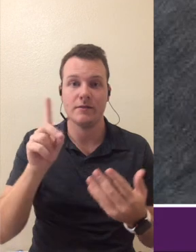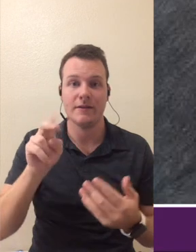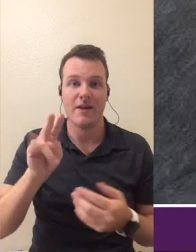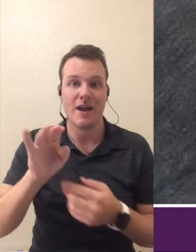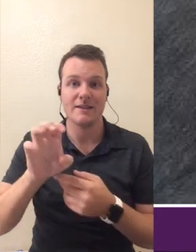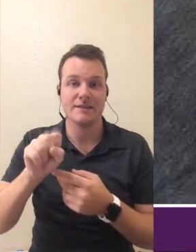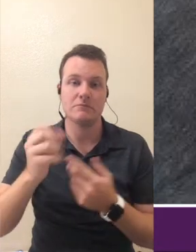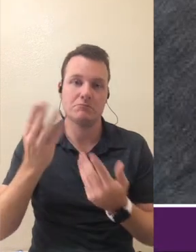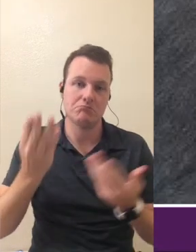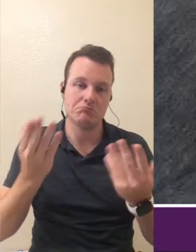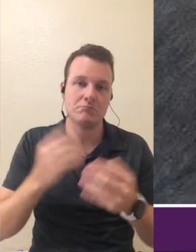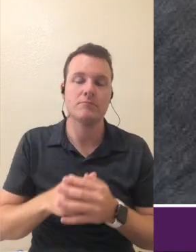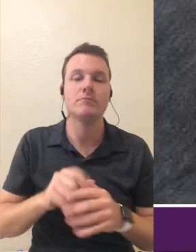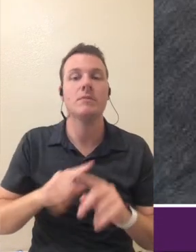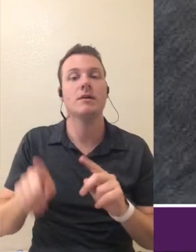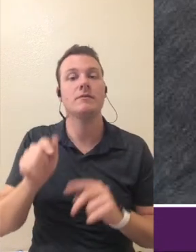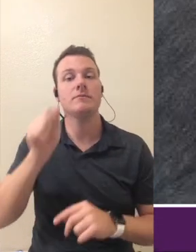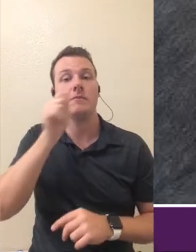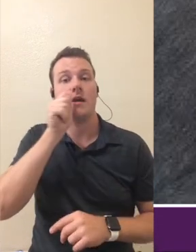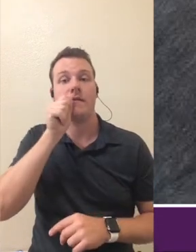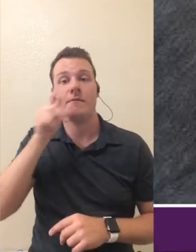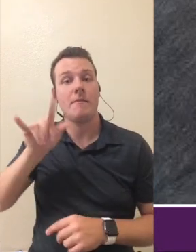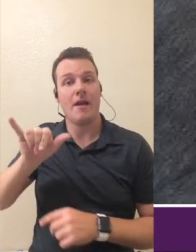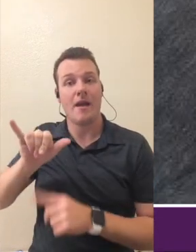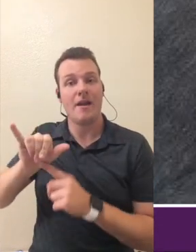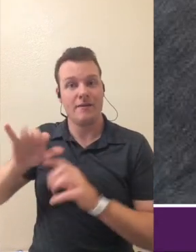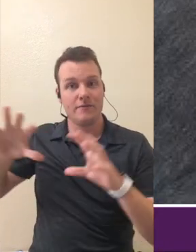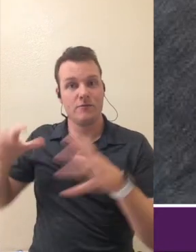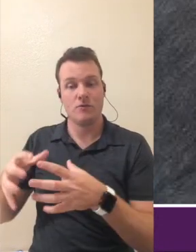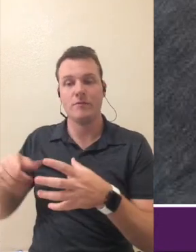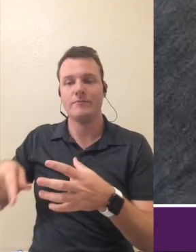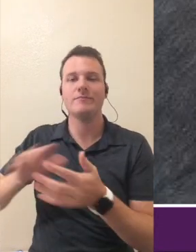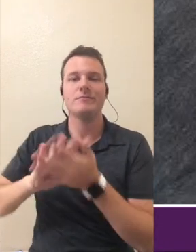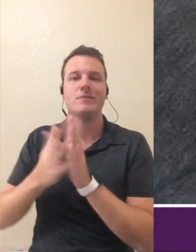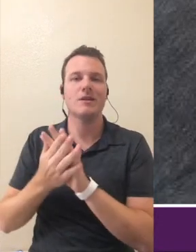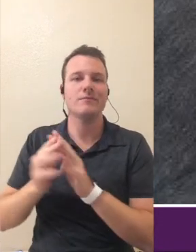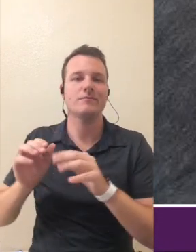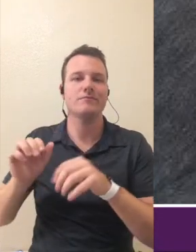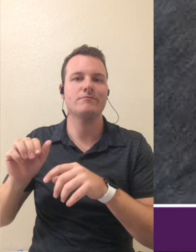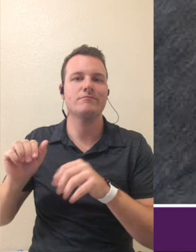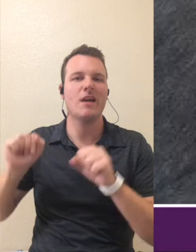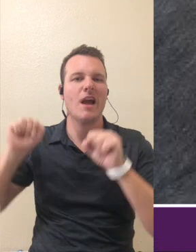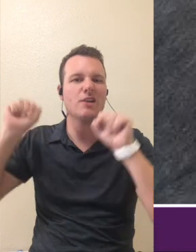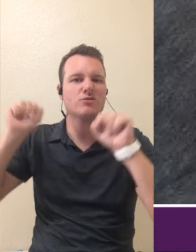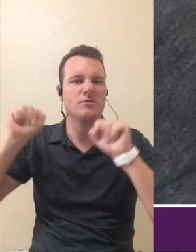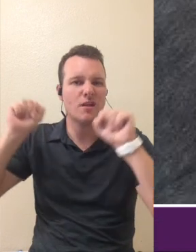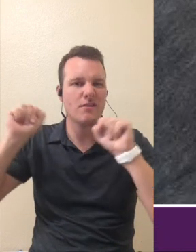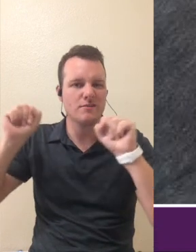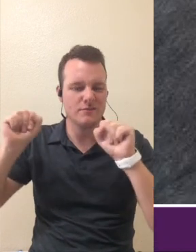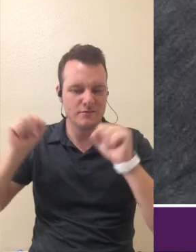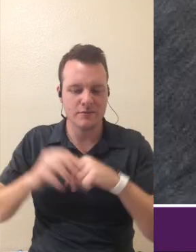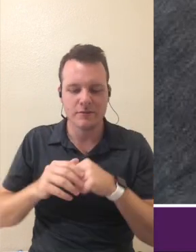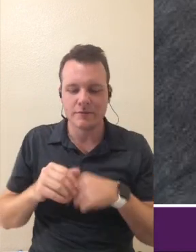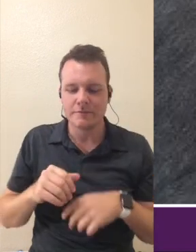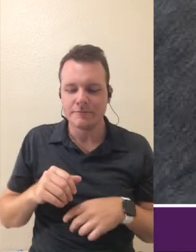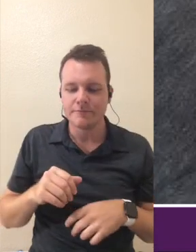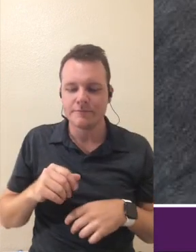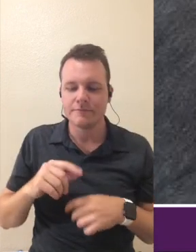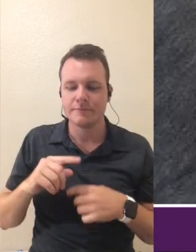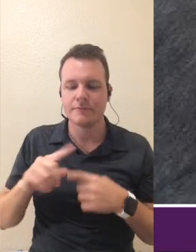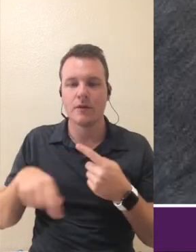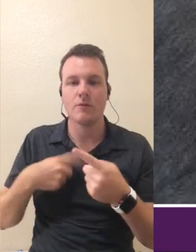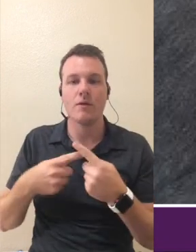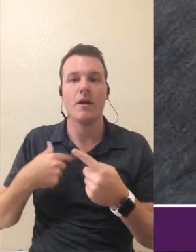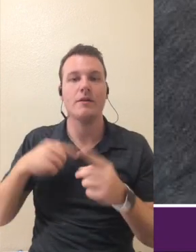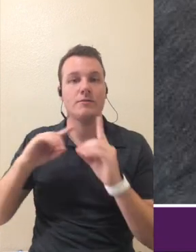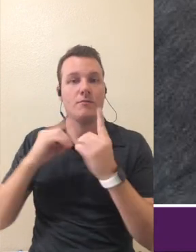devices. But in a private pay model, this becomes an exercise. And when I was the department chair, we